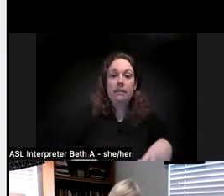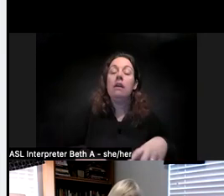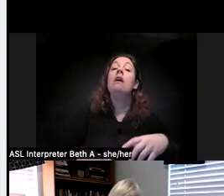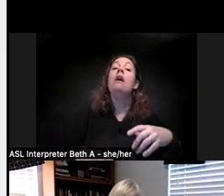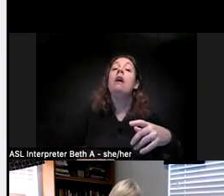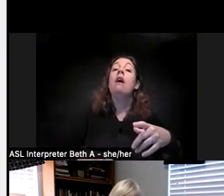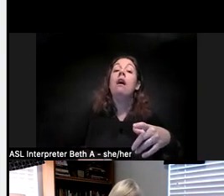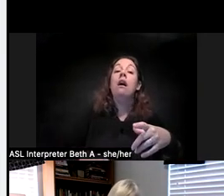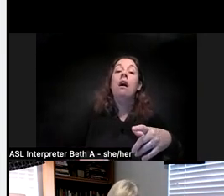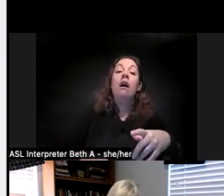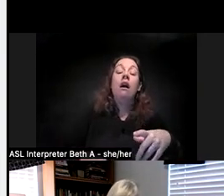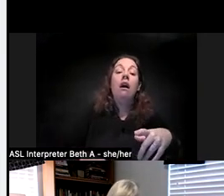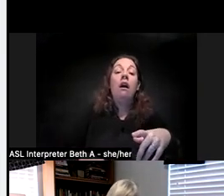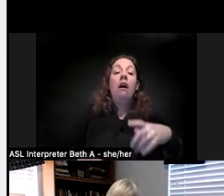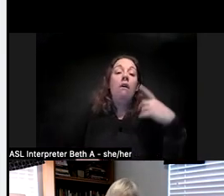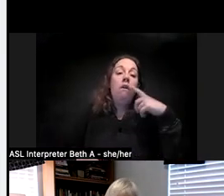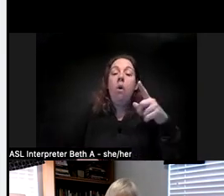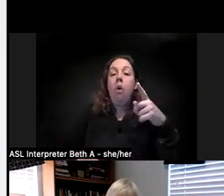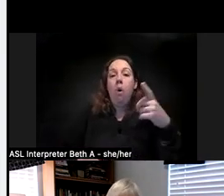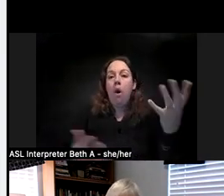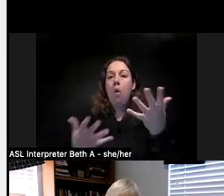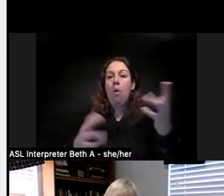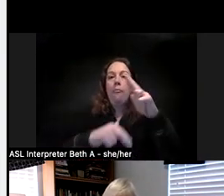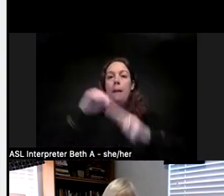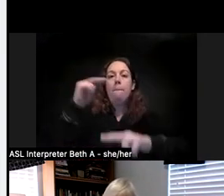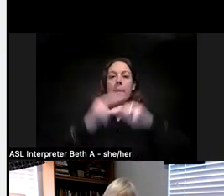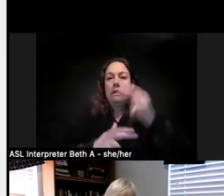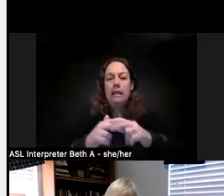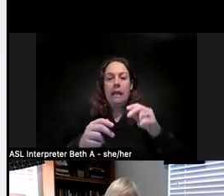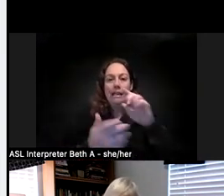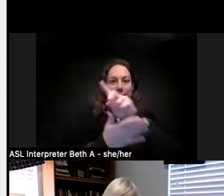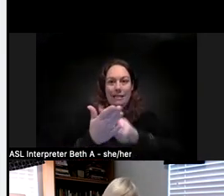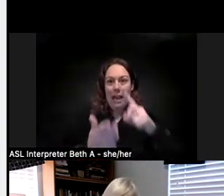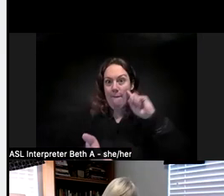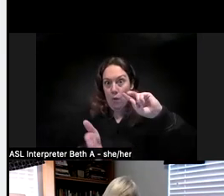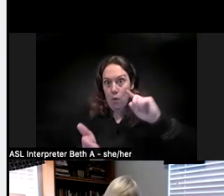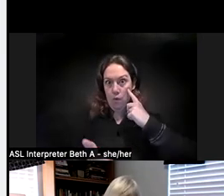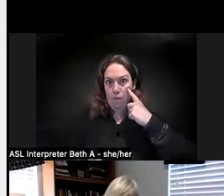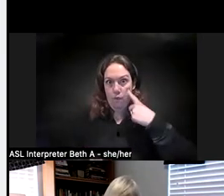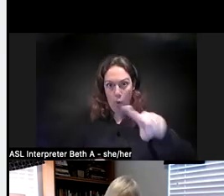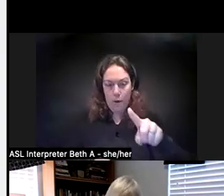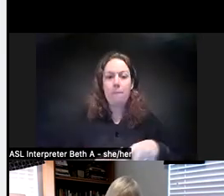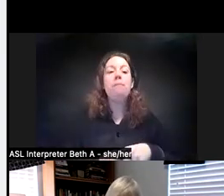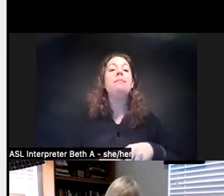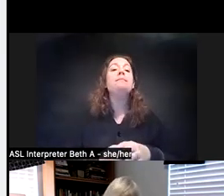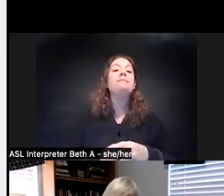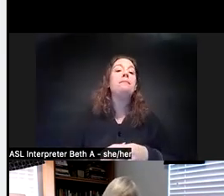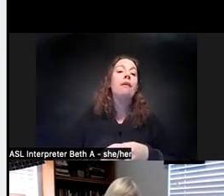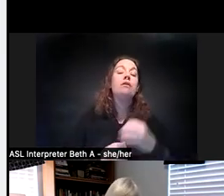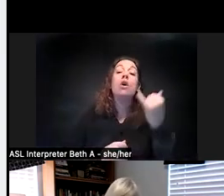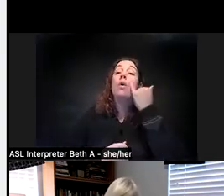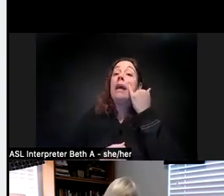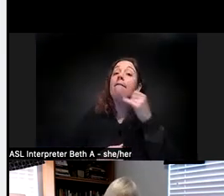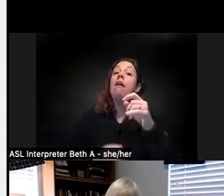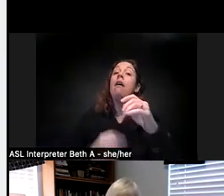for which the facility is intended. So if an organization does an alteration to an area of